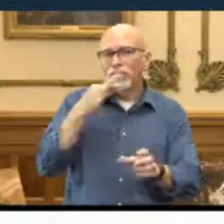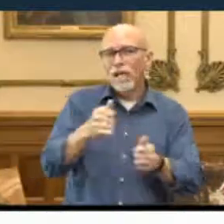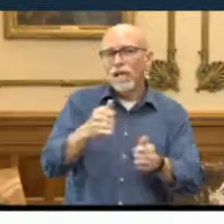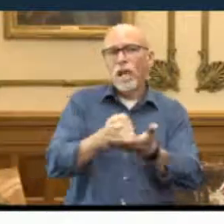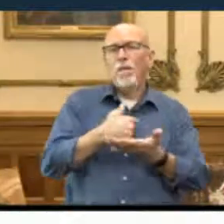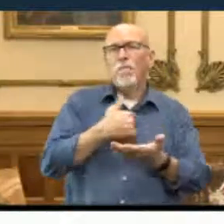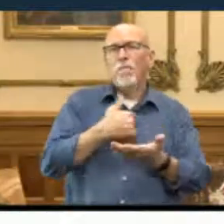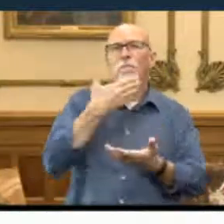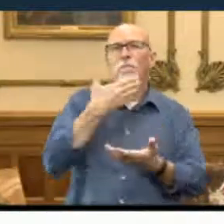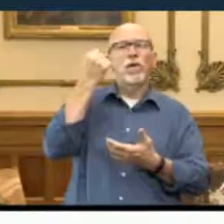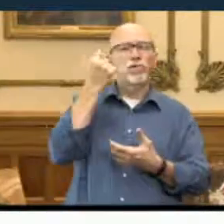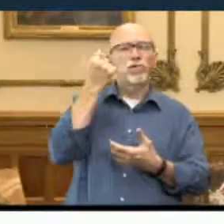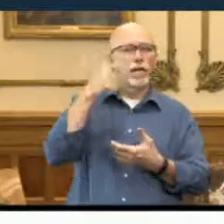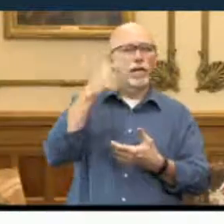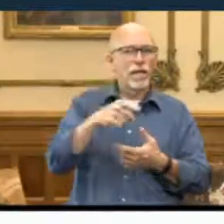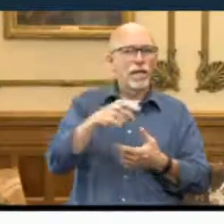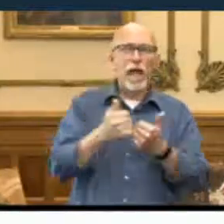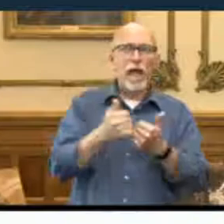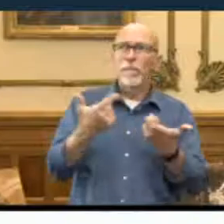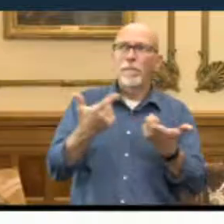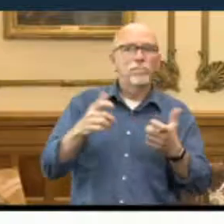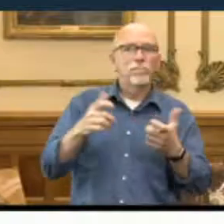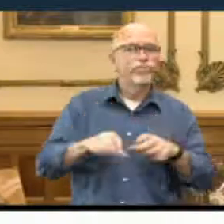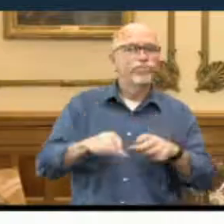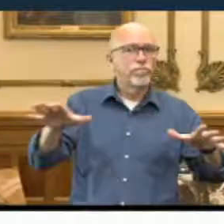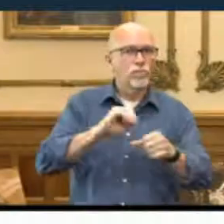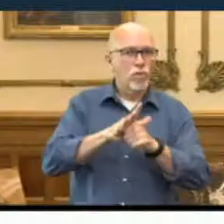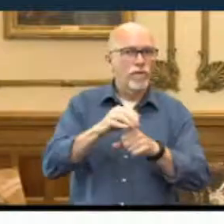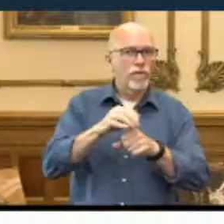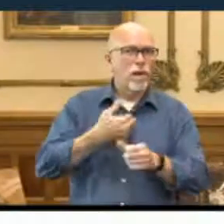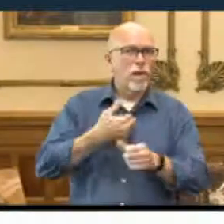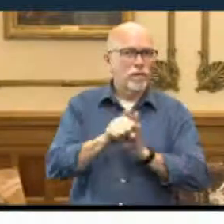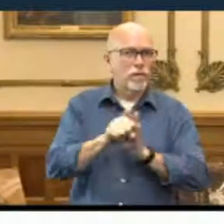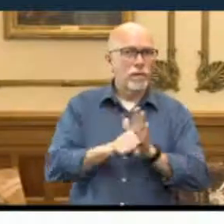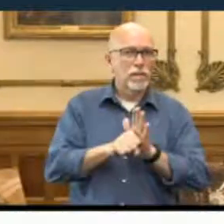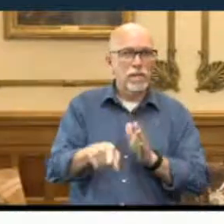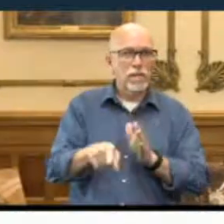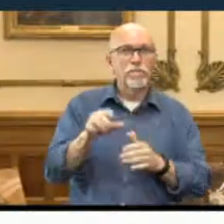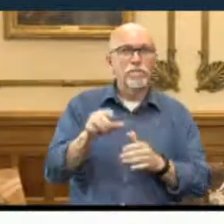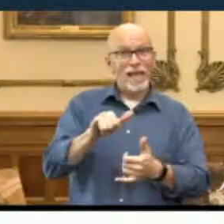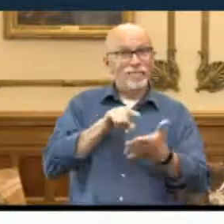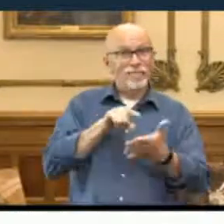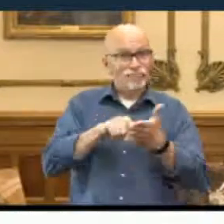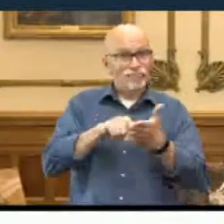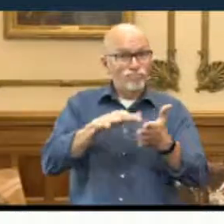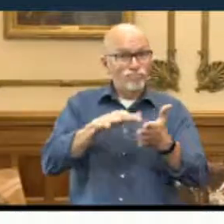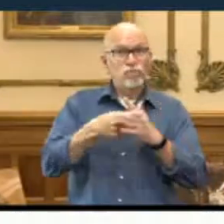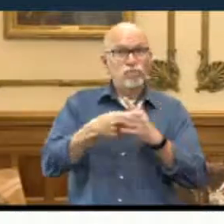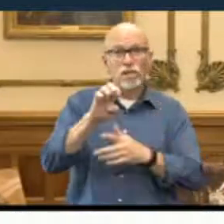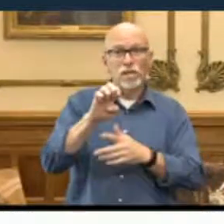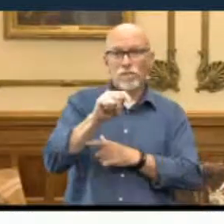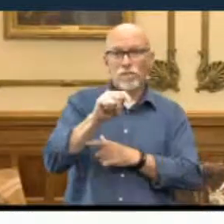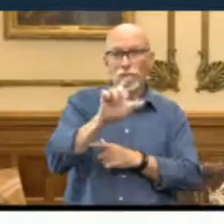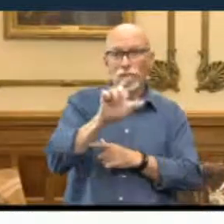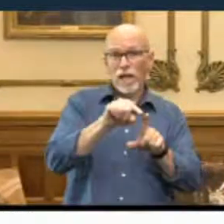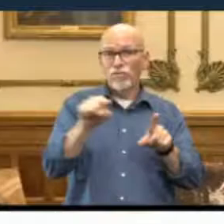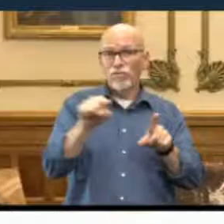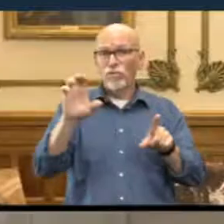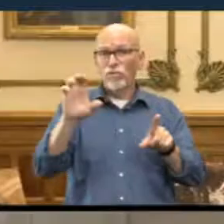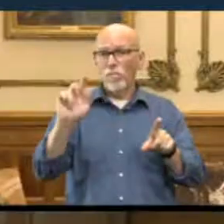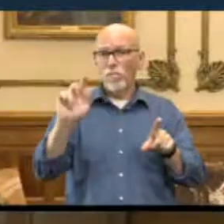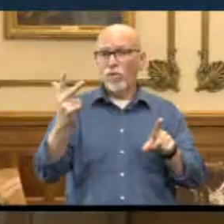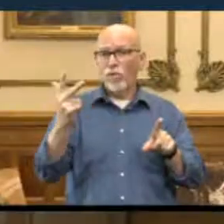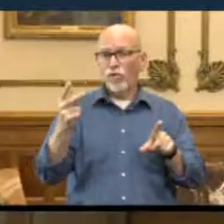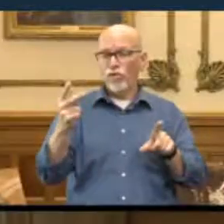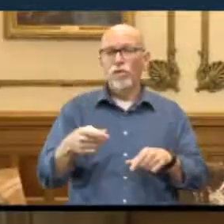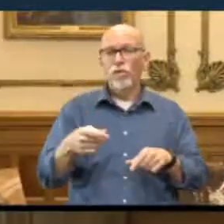better understand the prevalence of COVID-19 in our state. The prevalence study begins September 29th and runs through October 3rd, and